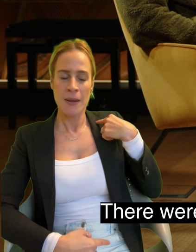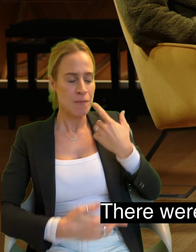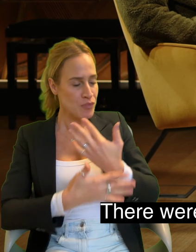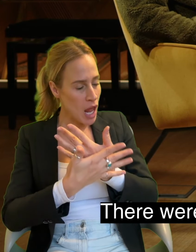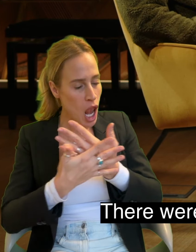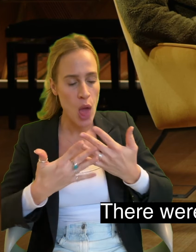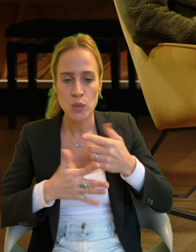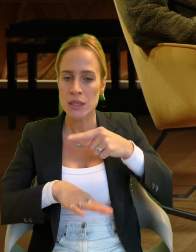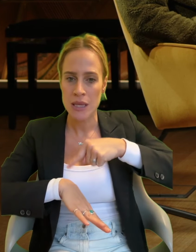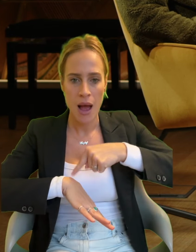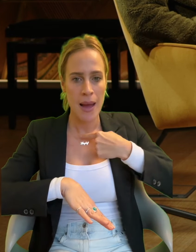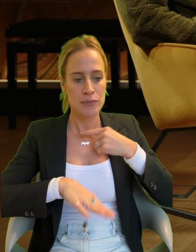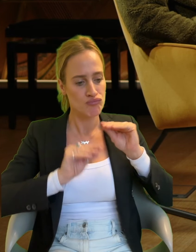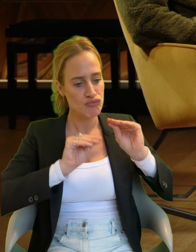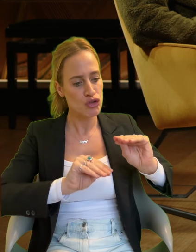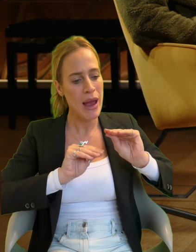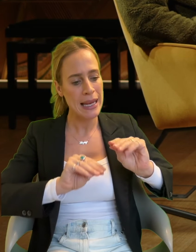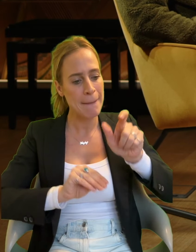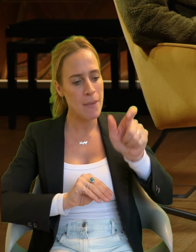that was disabled, and